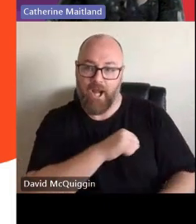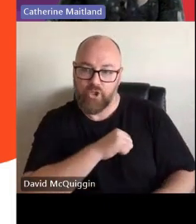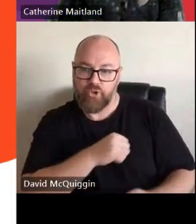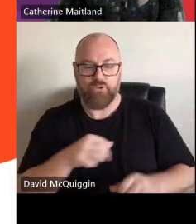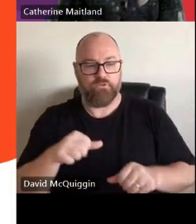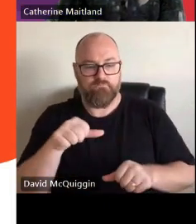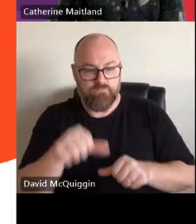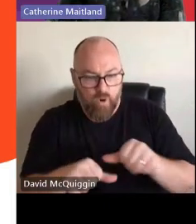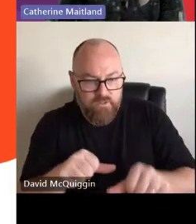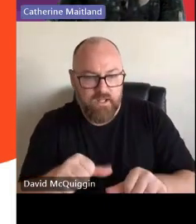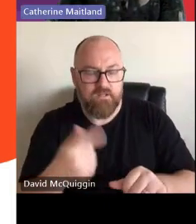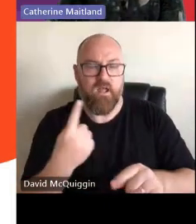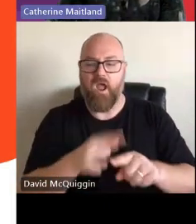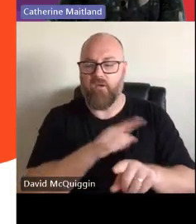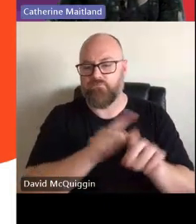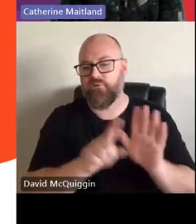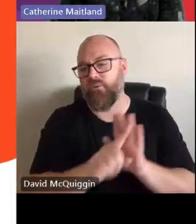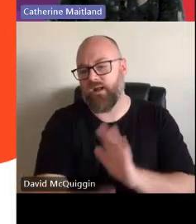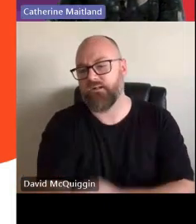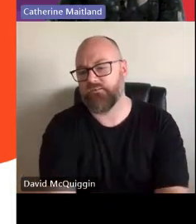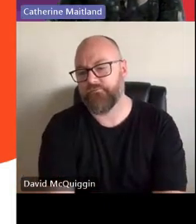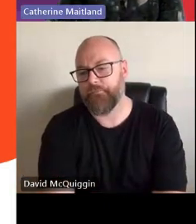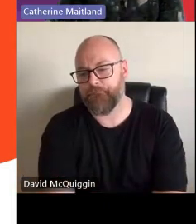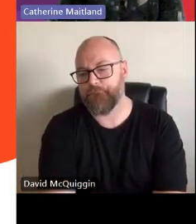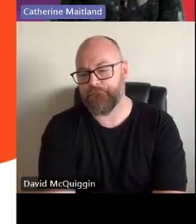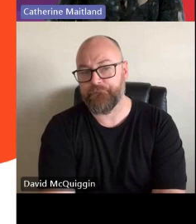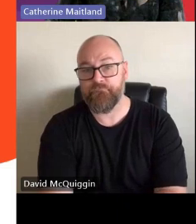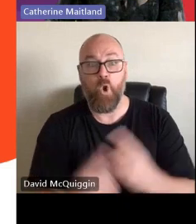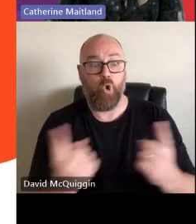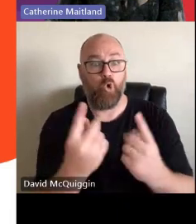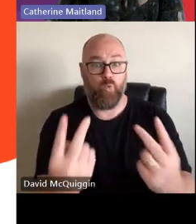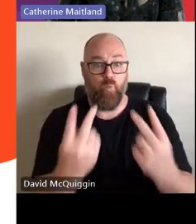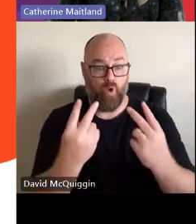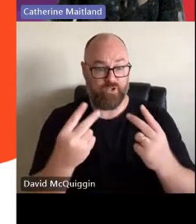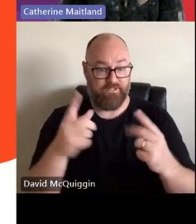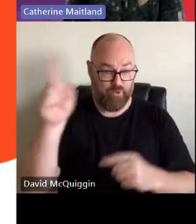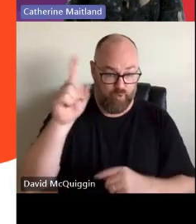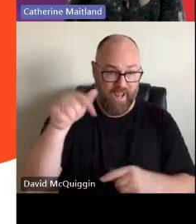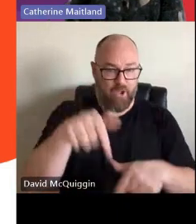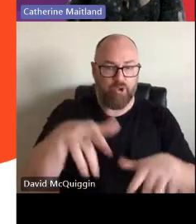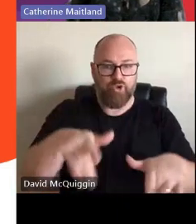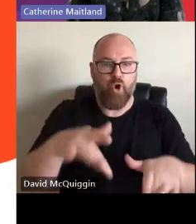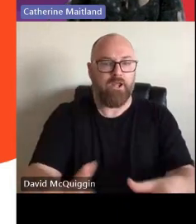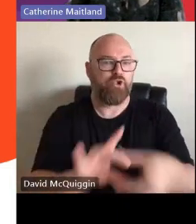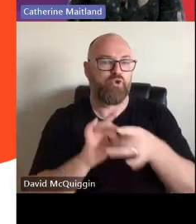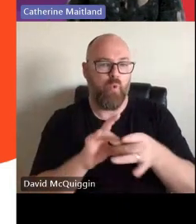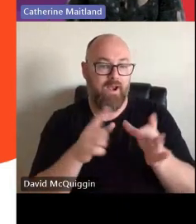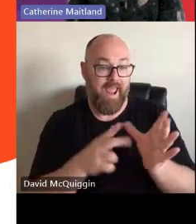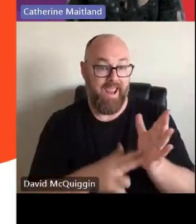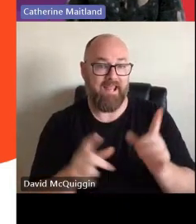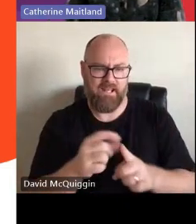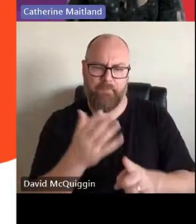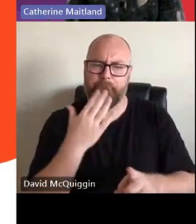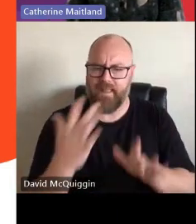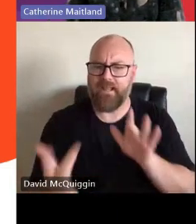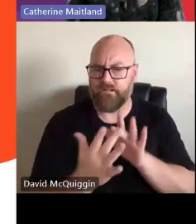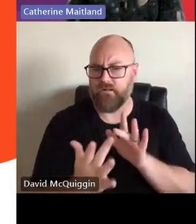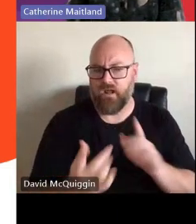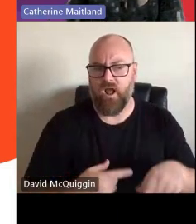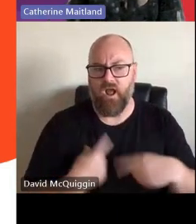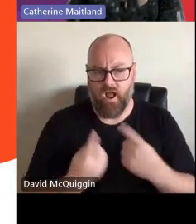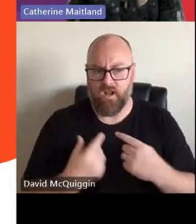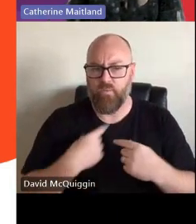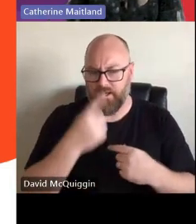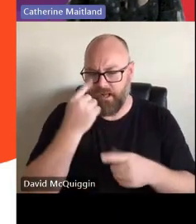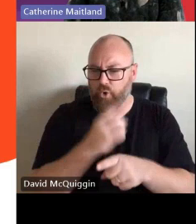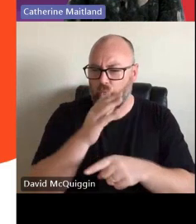proactive. Those of you watching today who are not yet members of AND, please get in touch to discuss